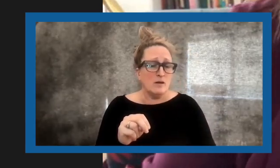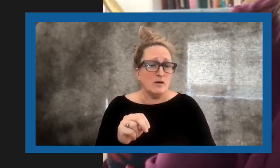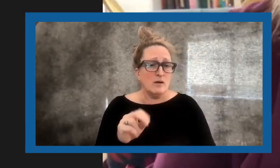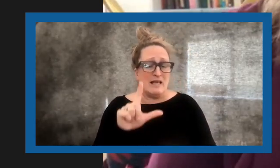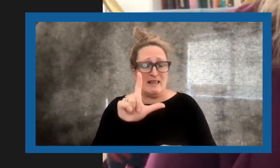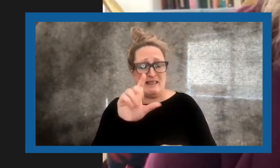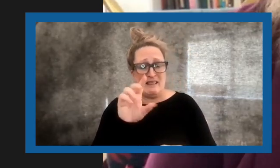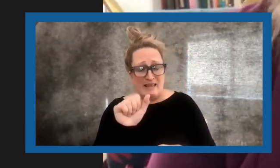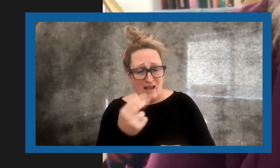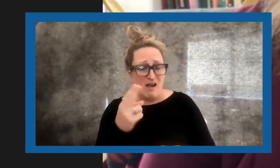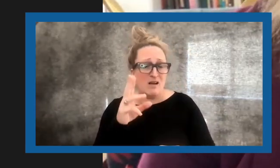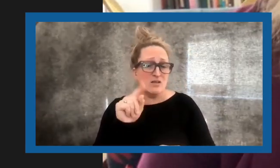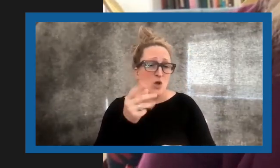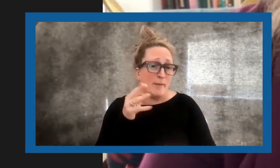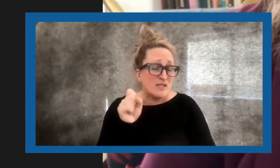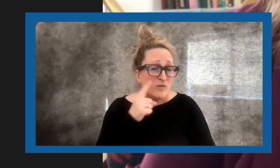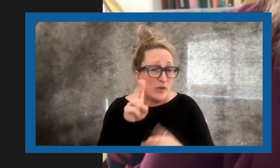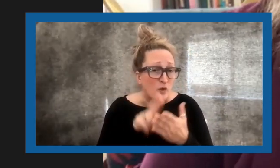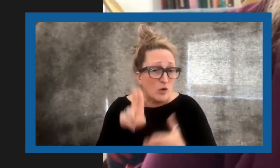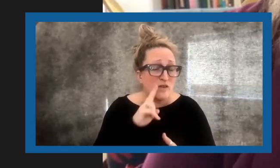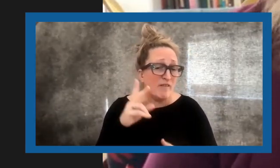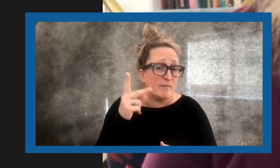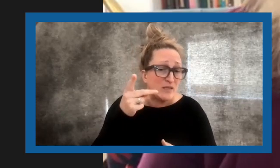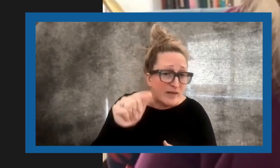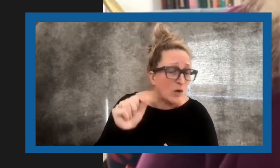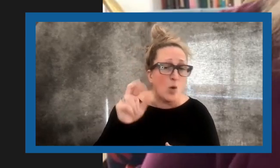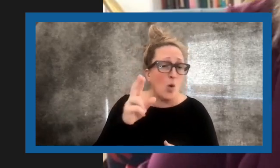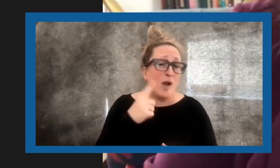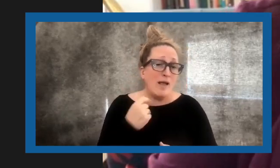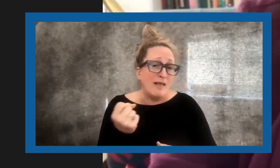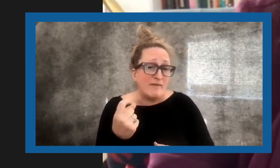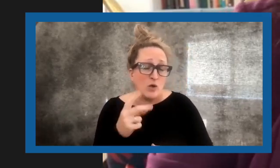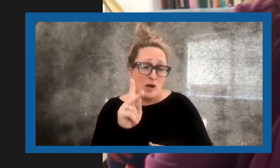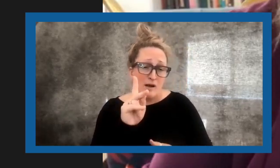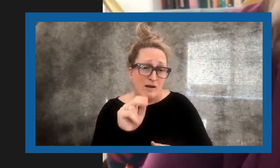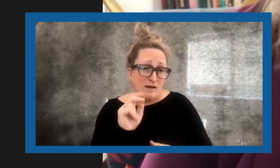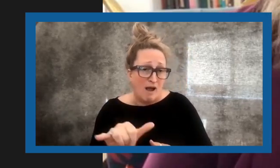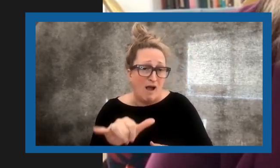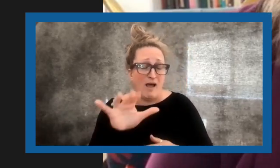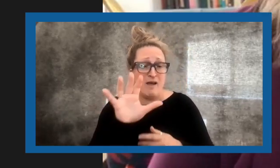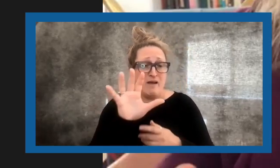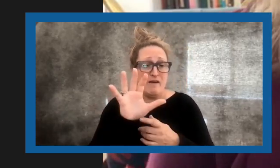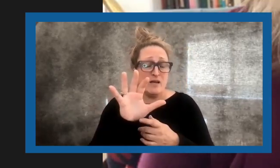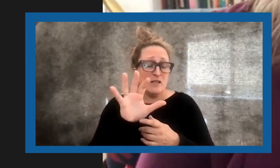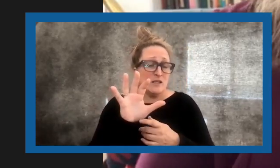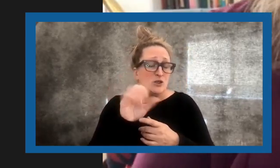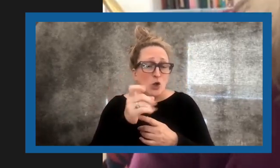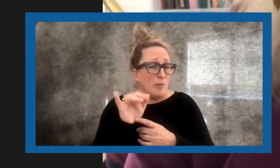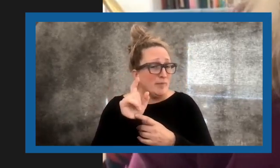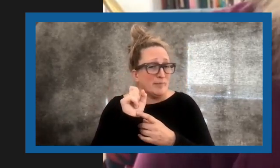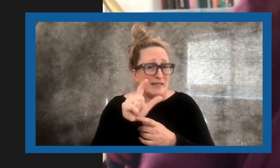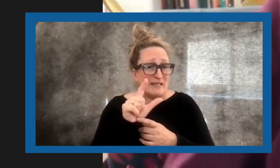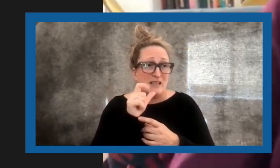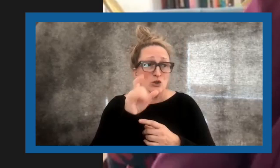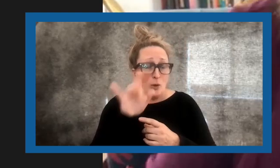Thomas swimming for the University of Pennsylvania, or 11-year-old Kai Shapley and her family being allowed to just live in